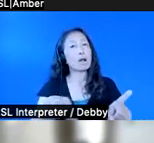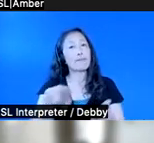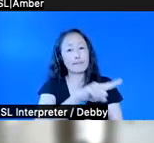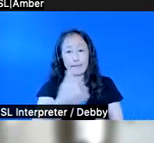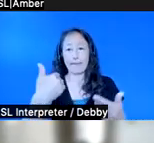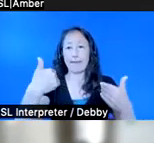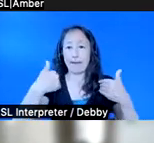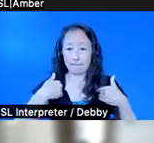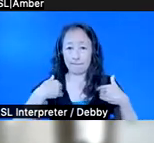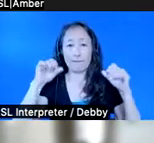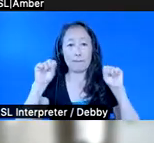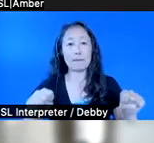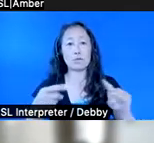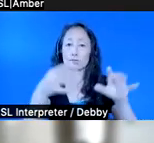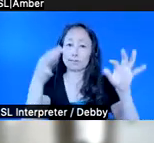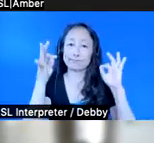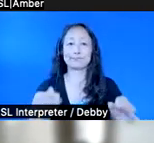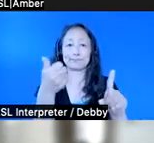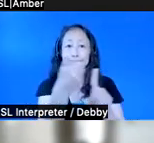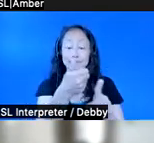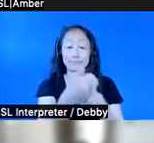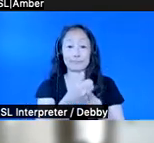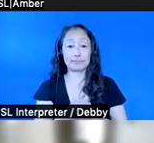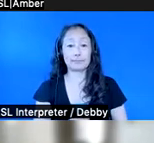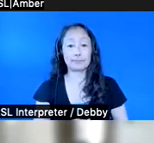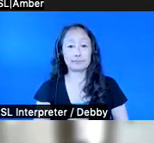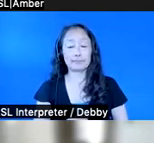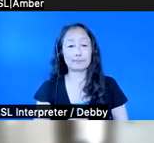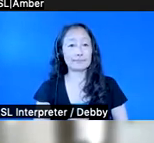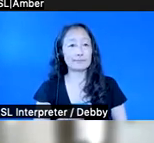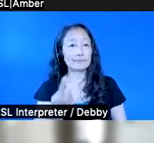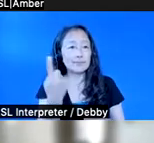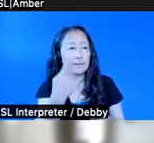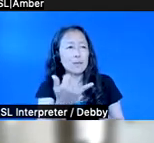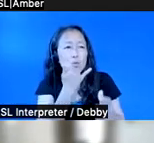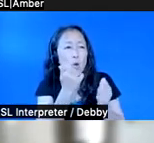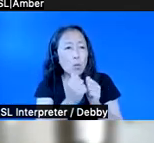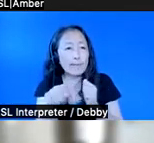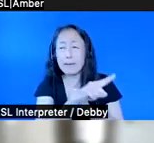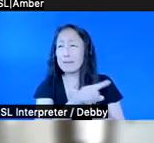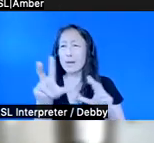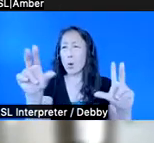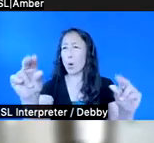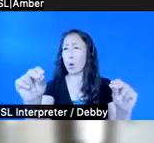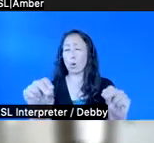the ability to make their own decisions. Doesn't mean that there's something inherently wrong with them or that they're